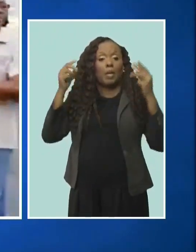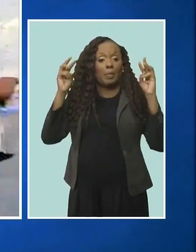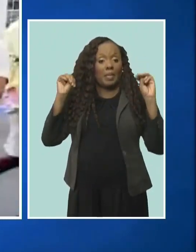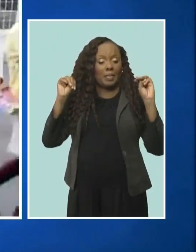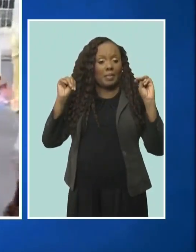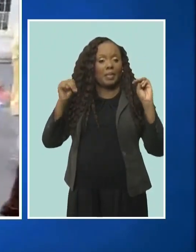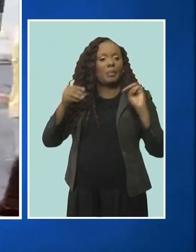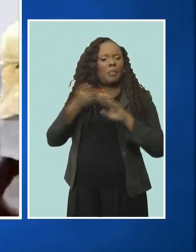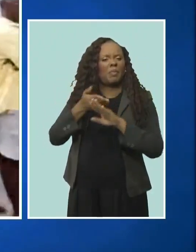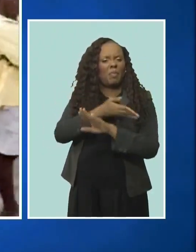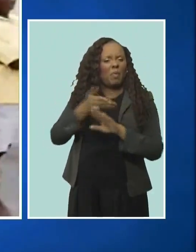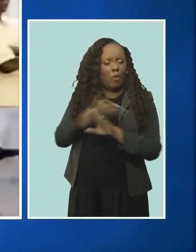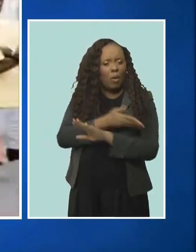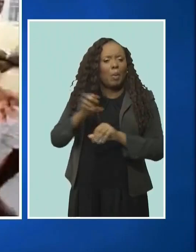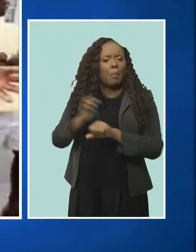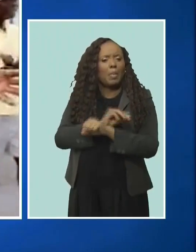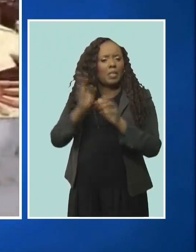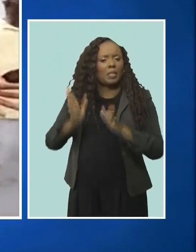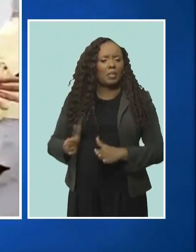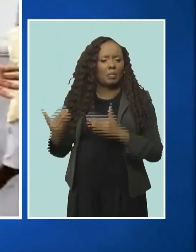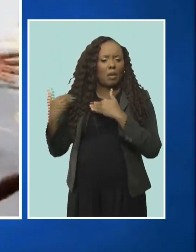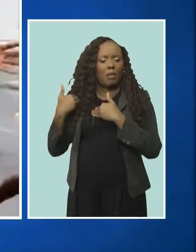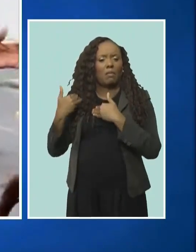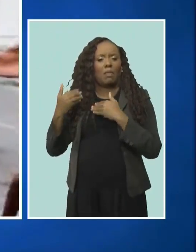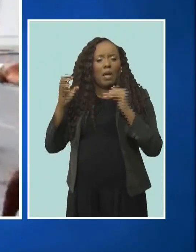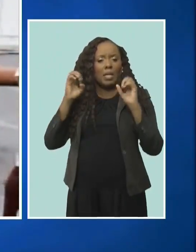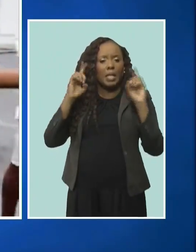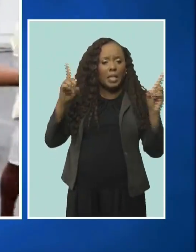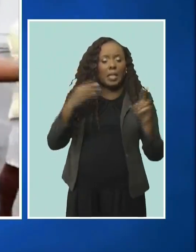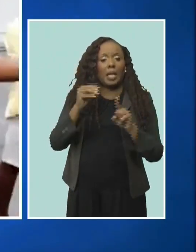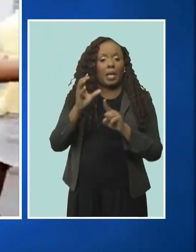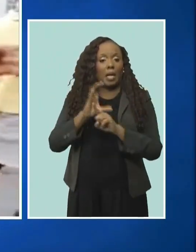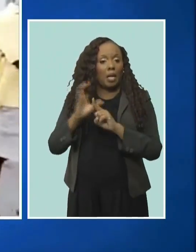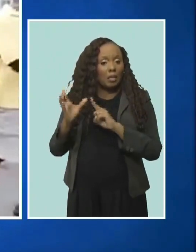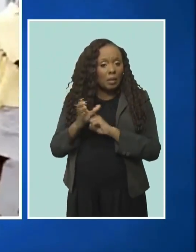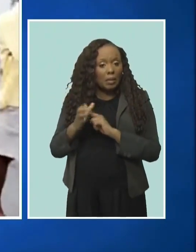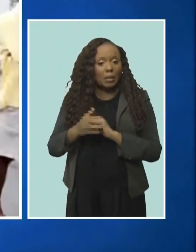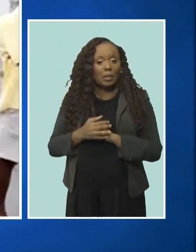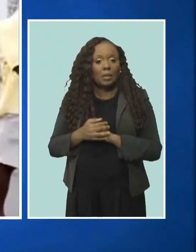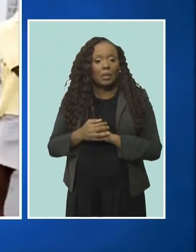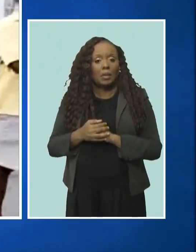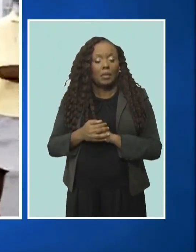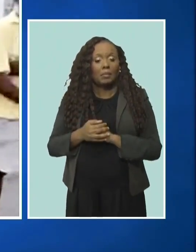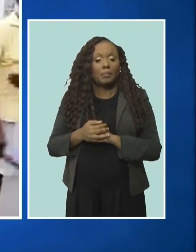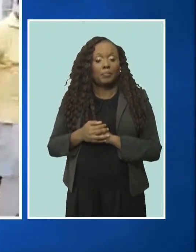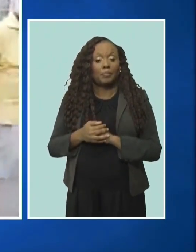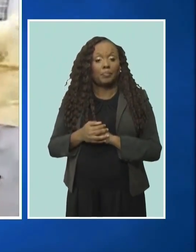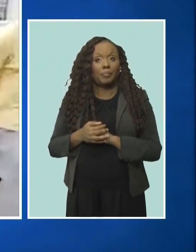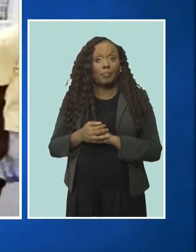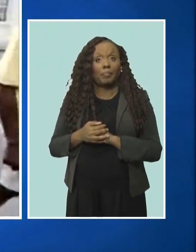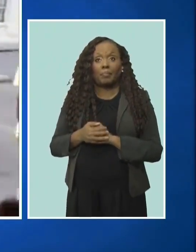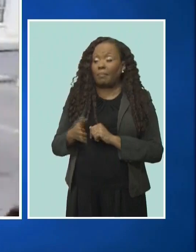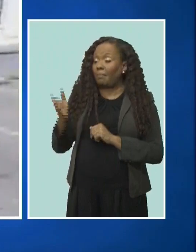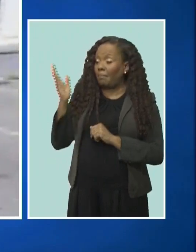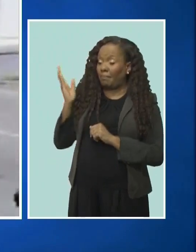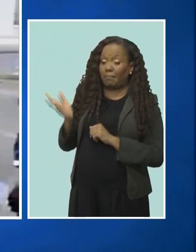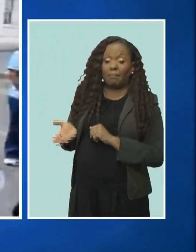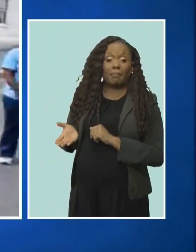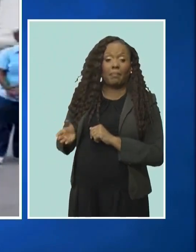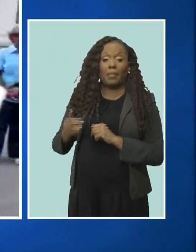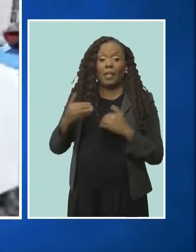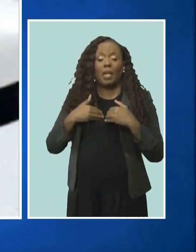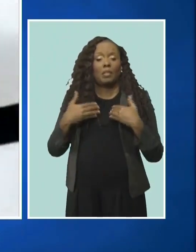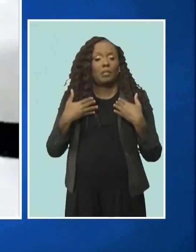particularly when she was responsible for the affairs of the National Cultural Foundation. She adds that Mr. Marshall held